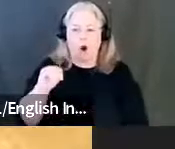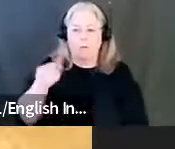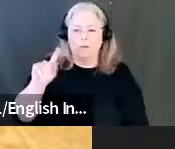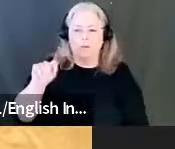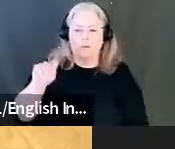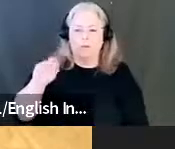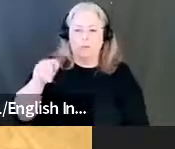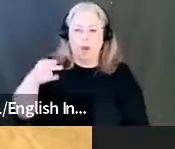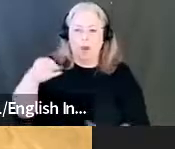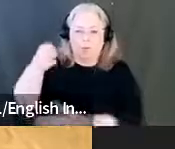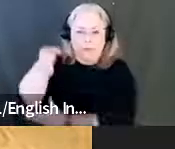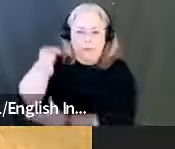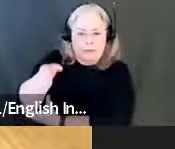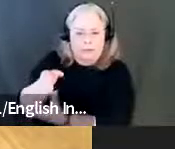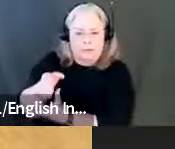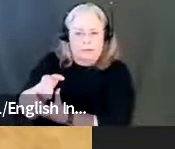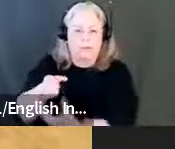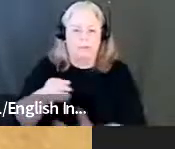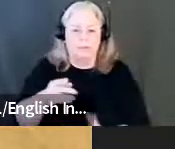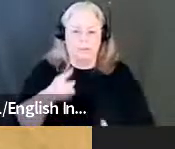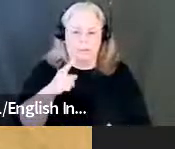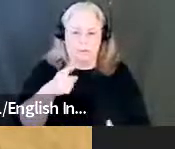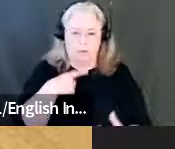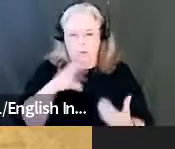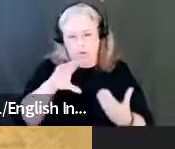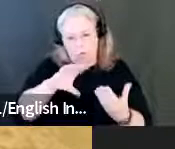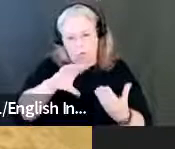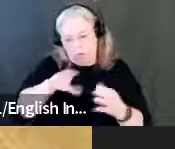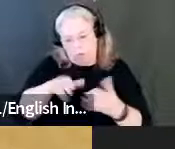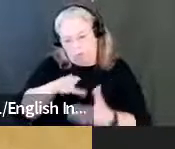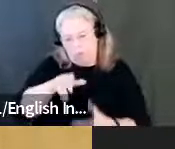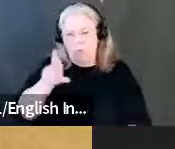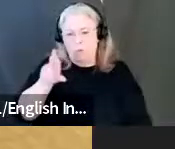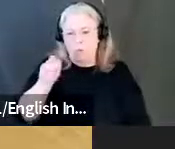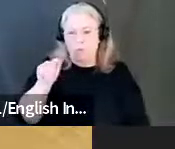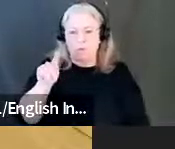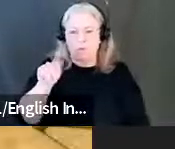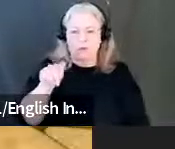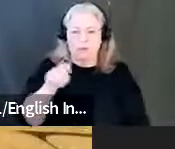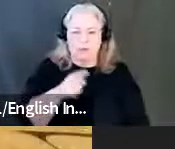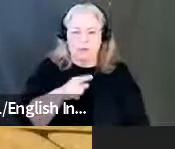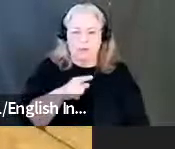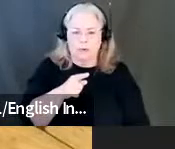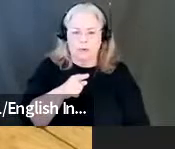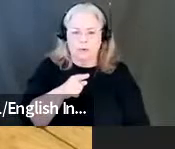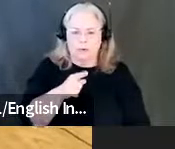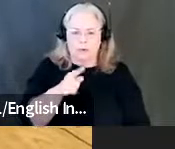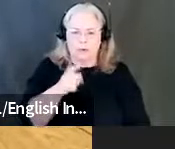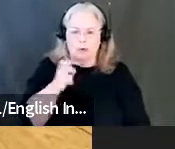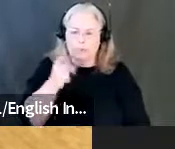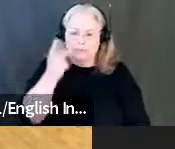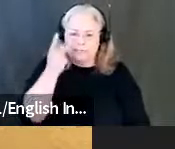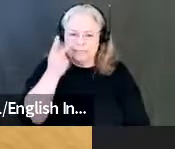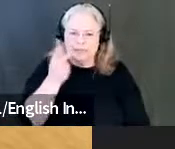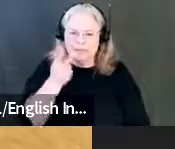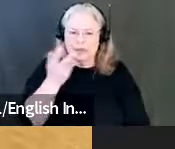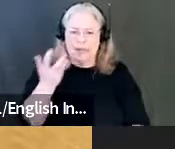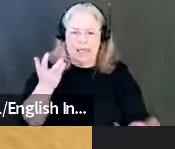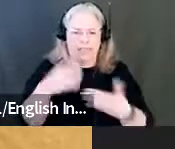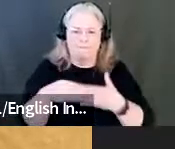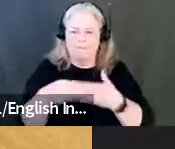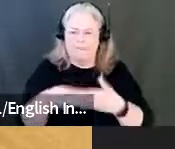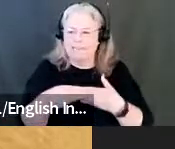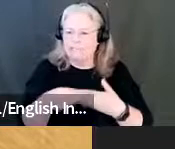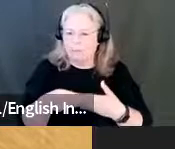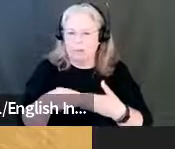in. There we go. I'm going to rotate this around, but I want you to see where you've got a lot of flexibility